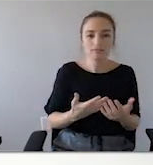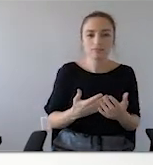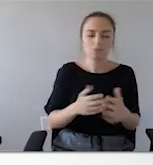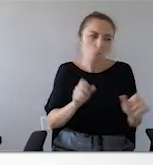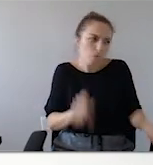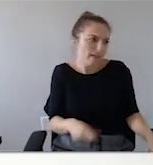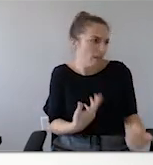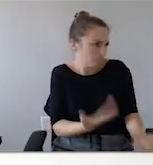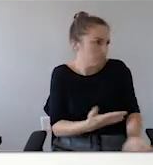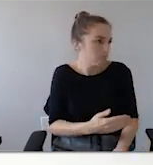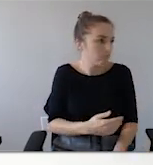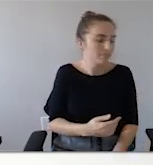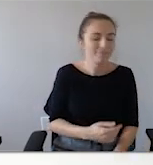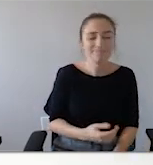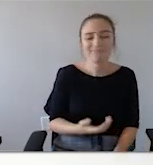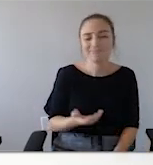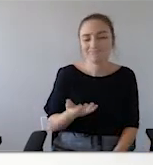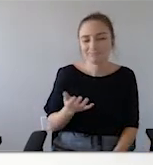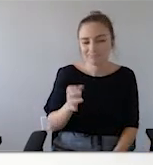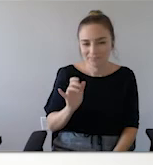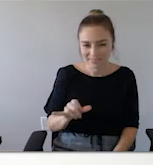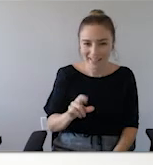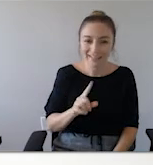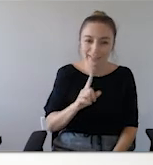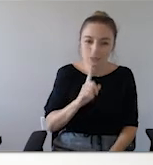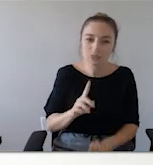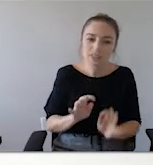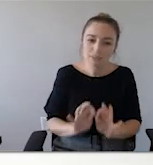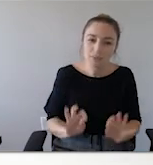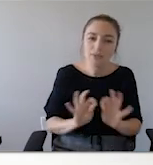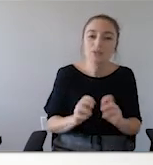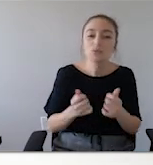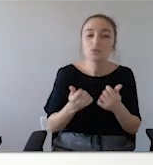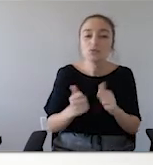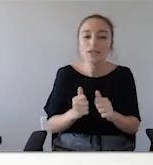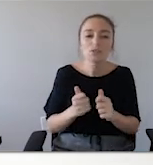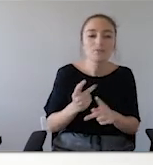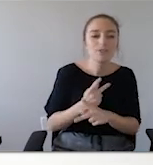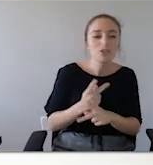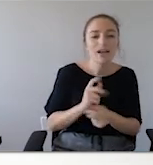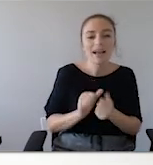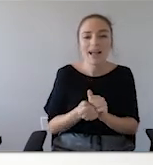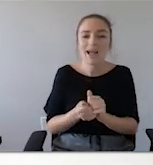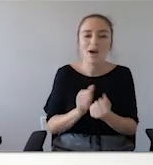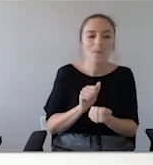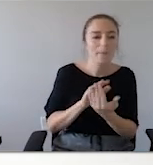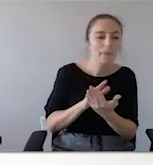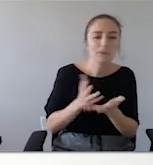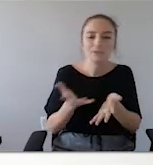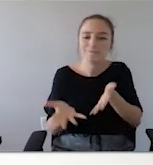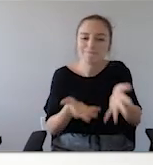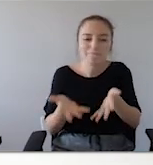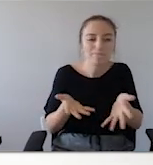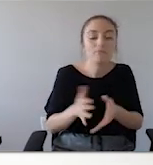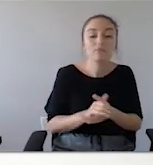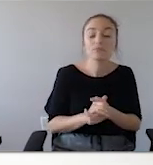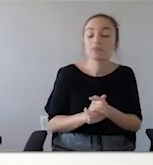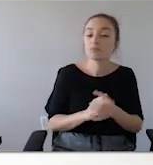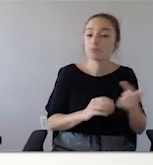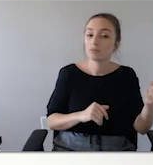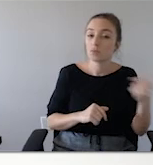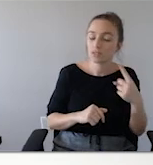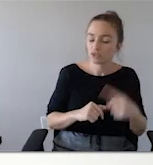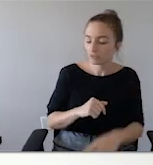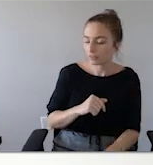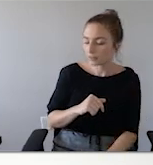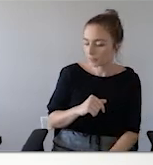So it's really important to be aware of those kind of things. Question? So I'm a teacher in the school system, also